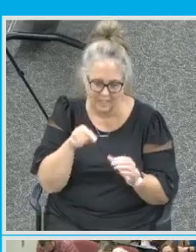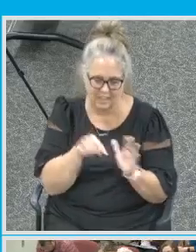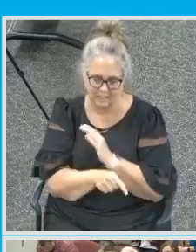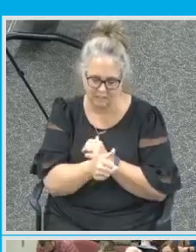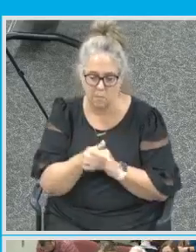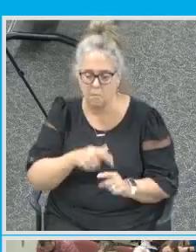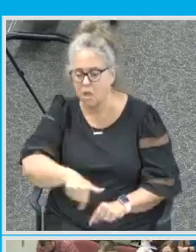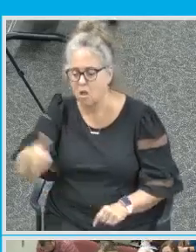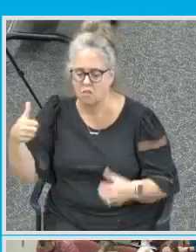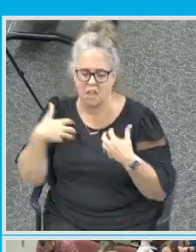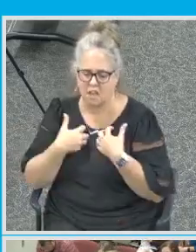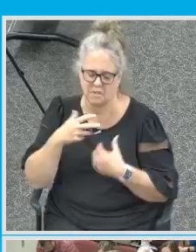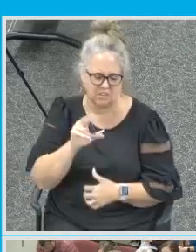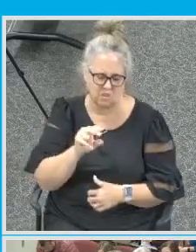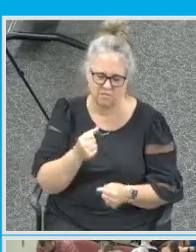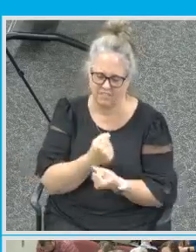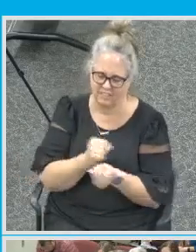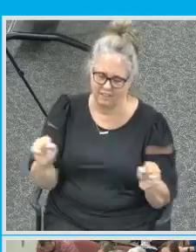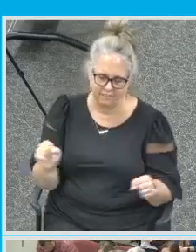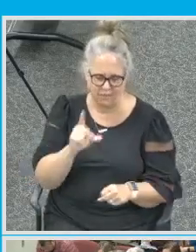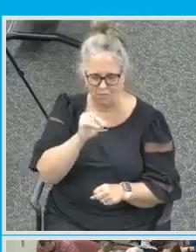completely safe.